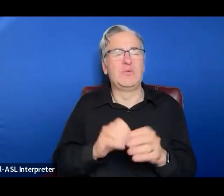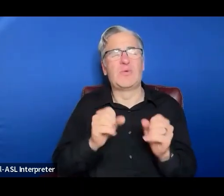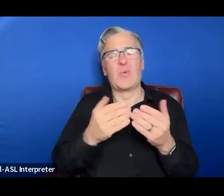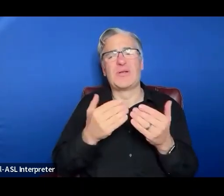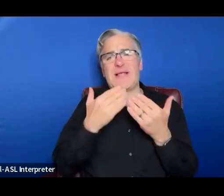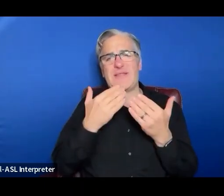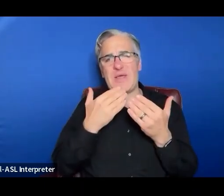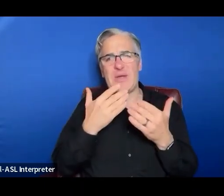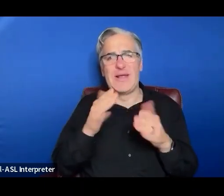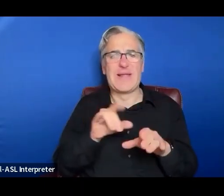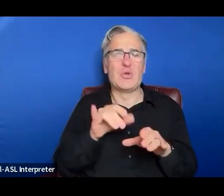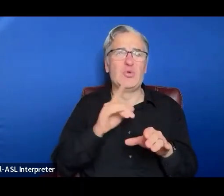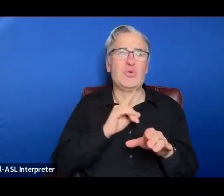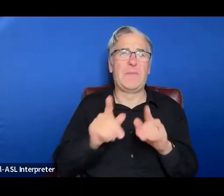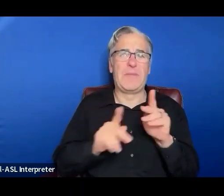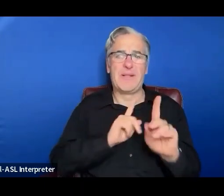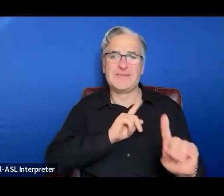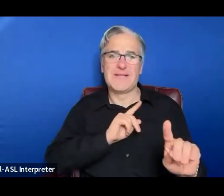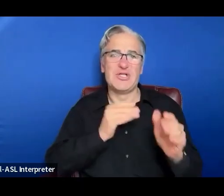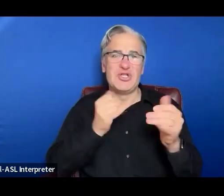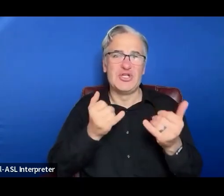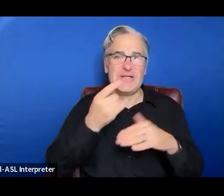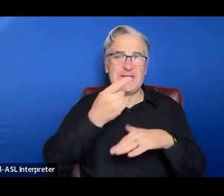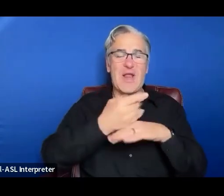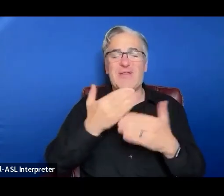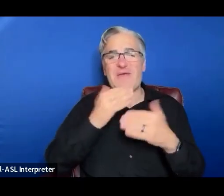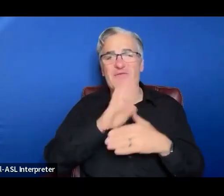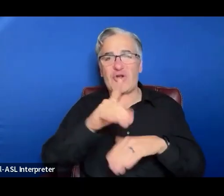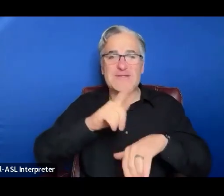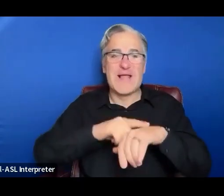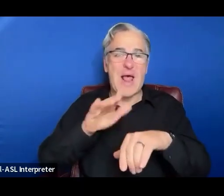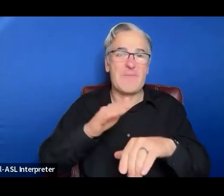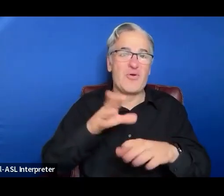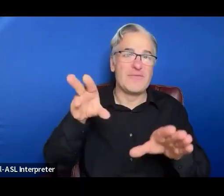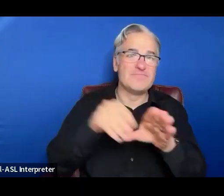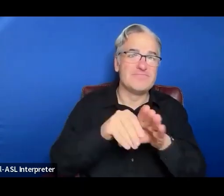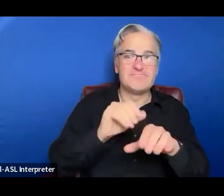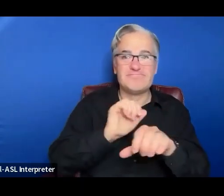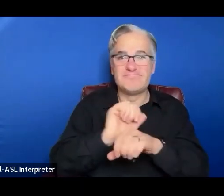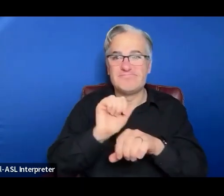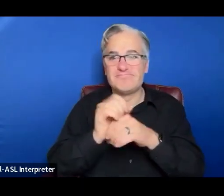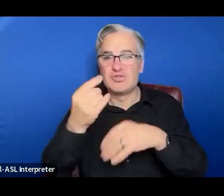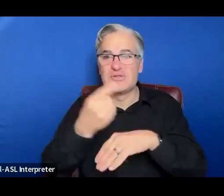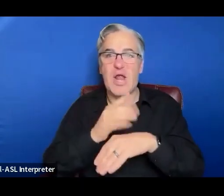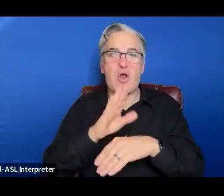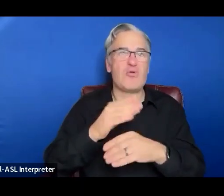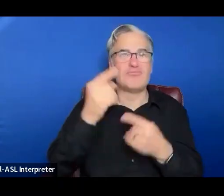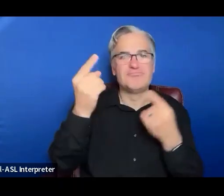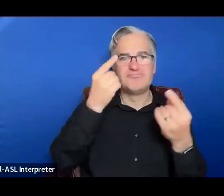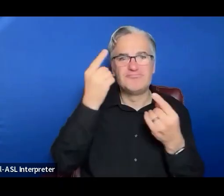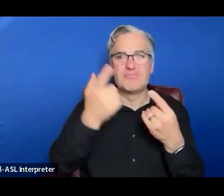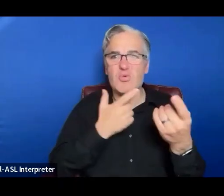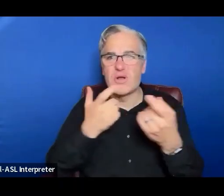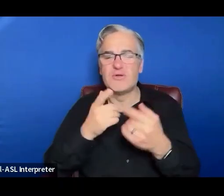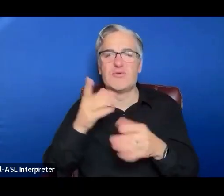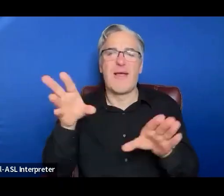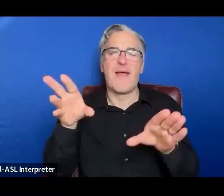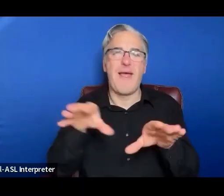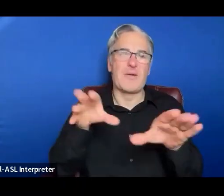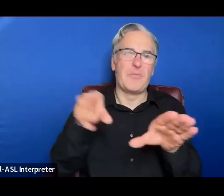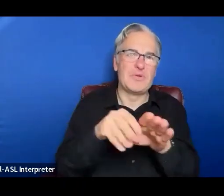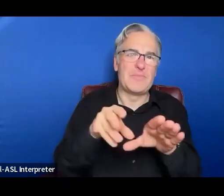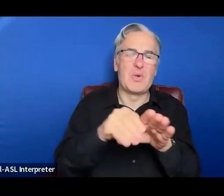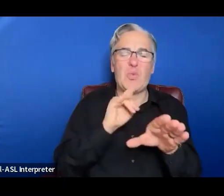just want to say thank you to our attendees. We're grateful for you, for your time and your engagement today, and your thoughtful questions and active participation